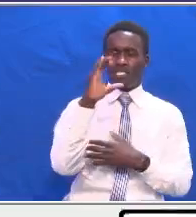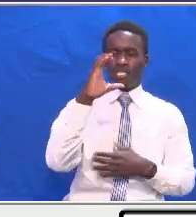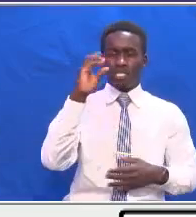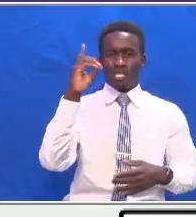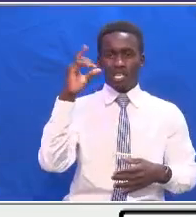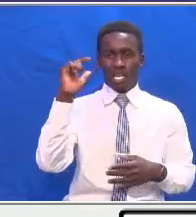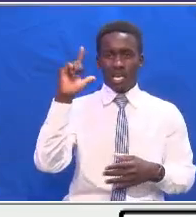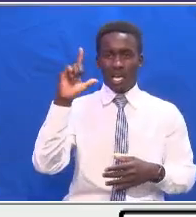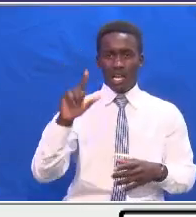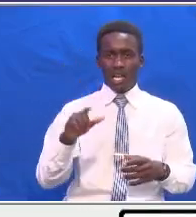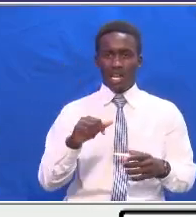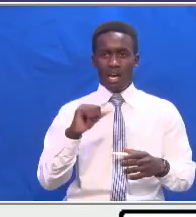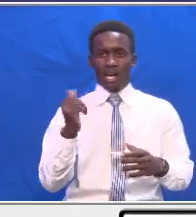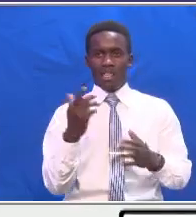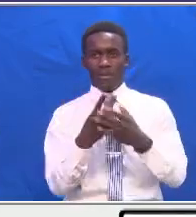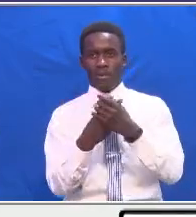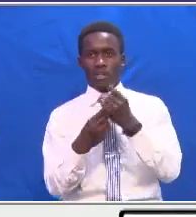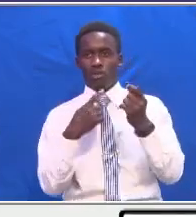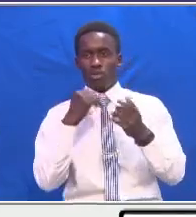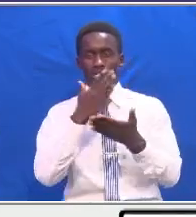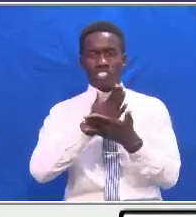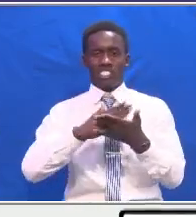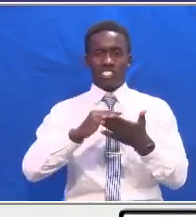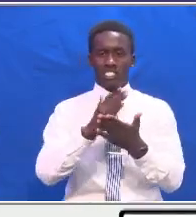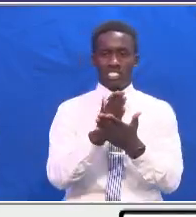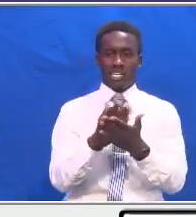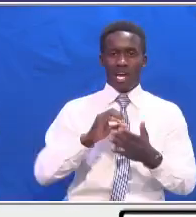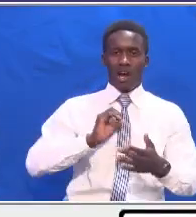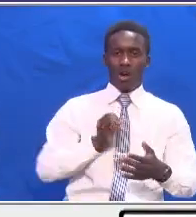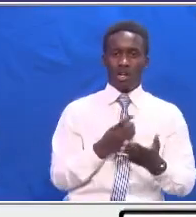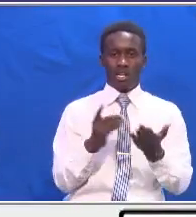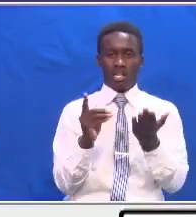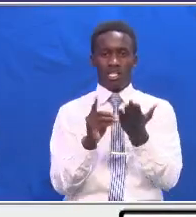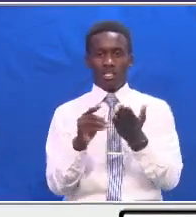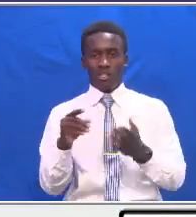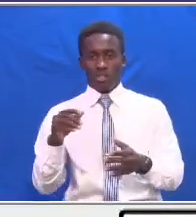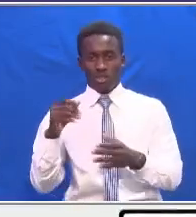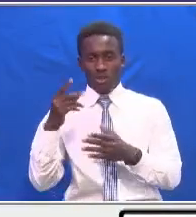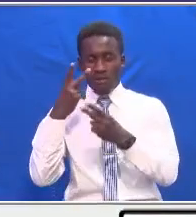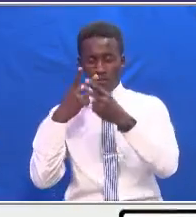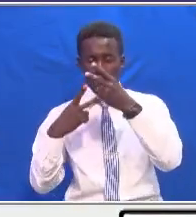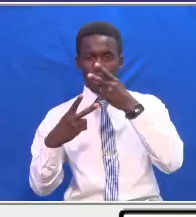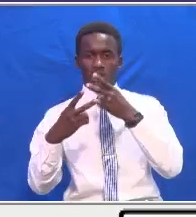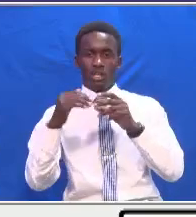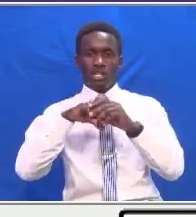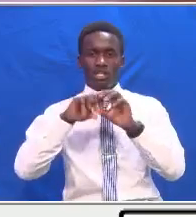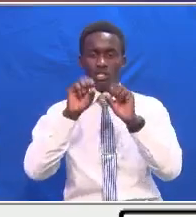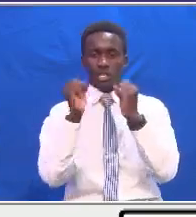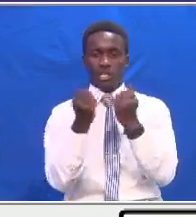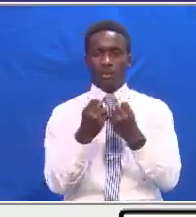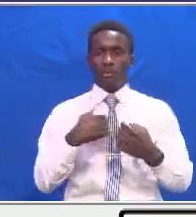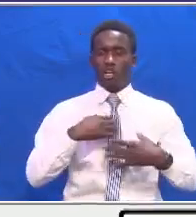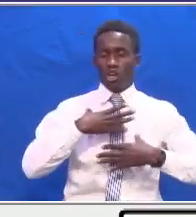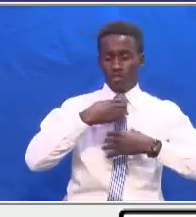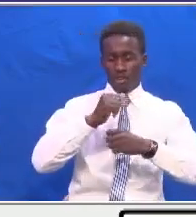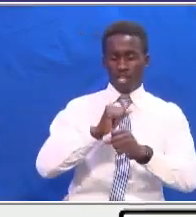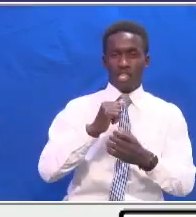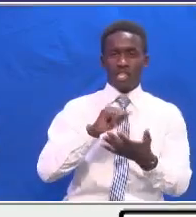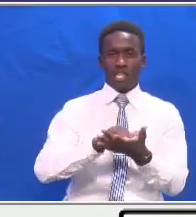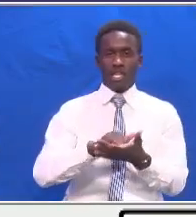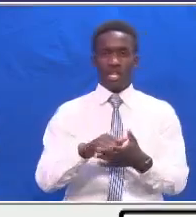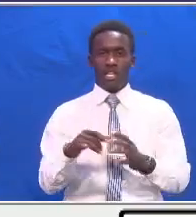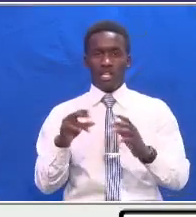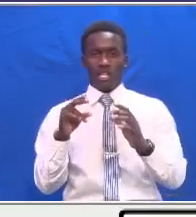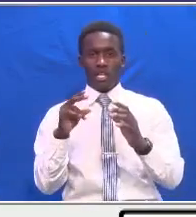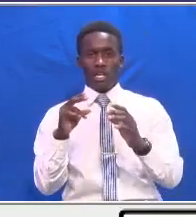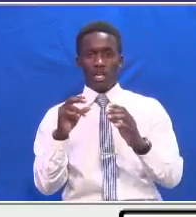partners who share our vision of a digital inclusive society. I'm confident that the discussions and collaborations during